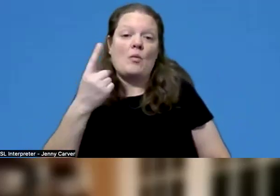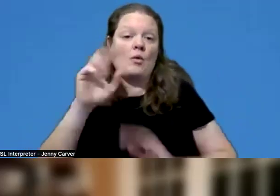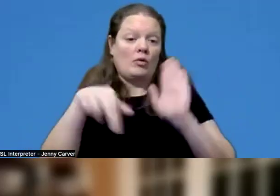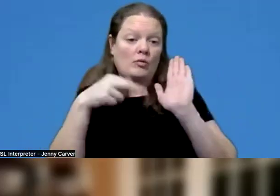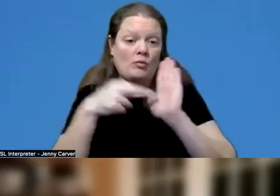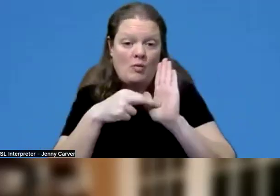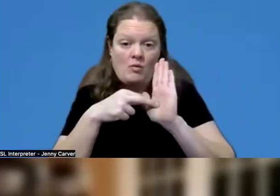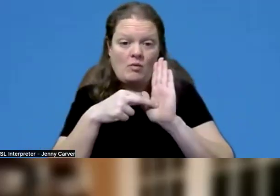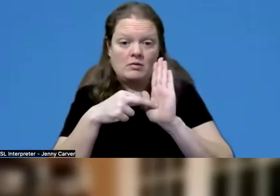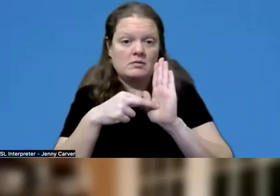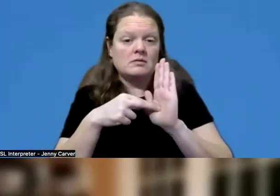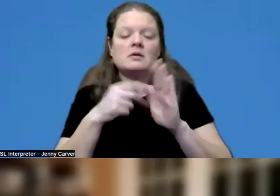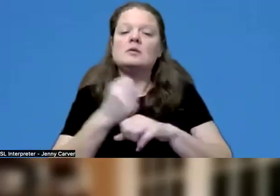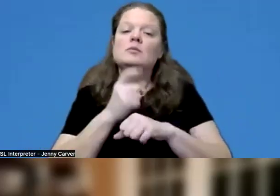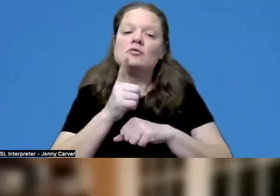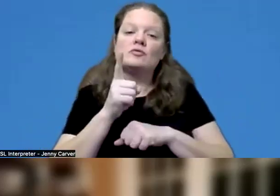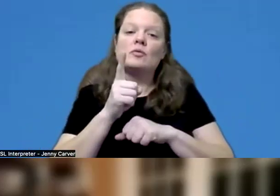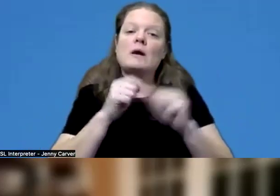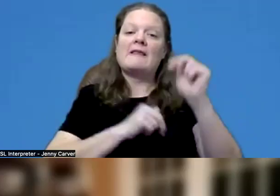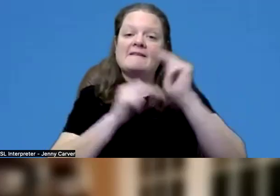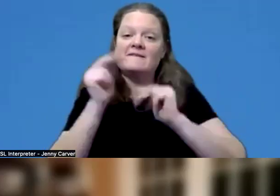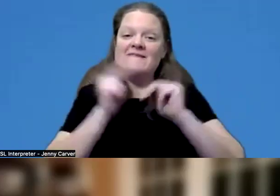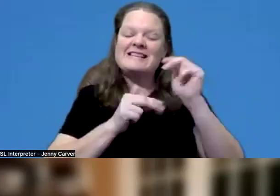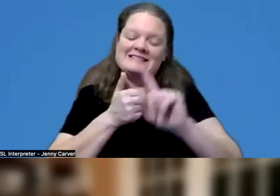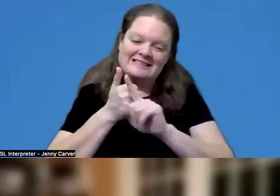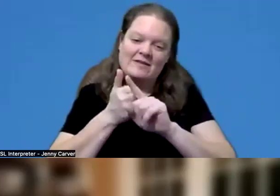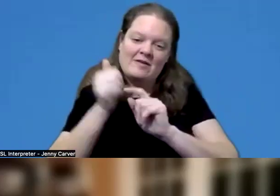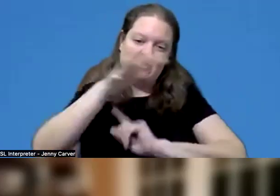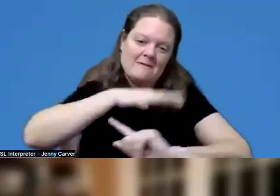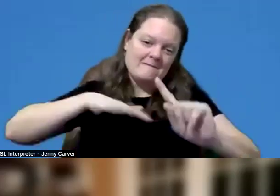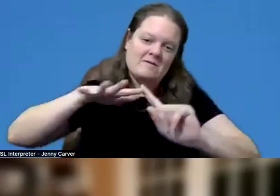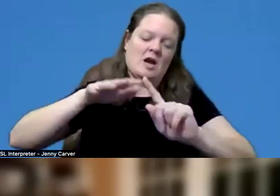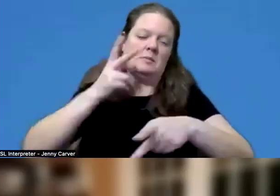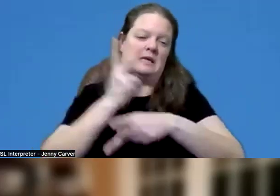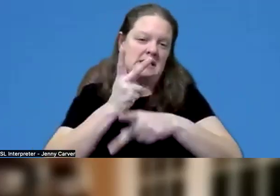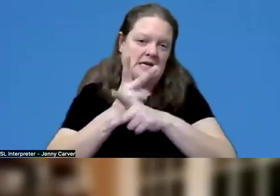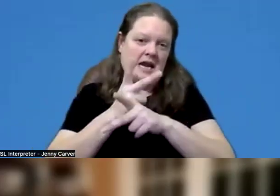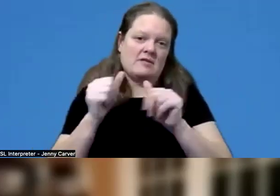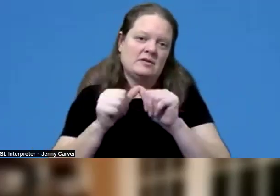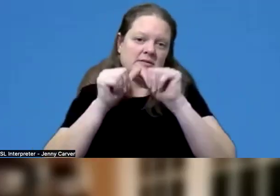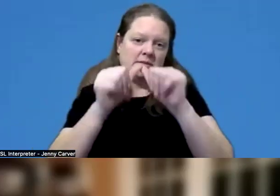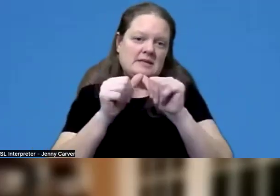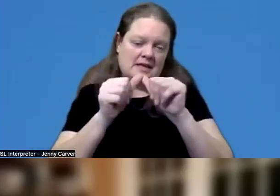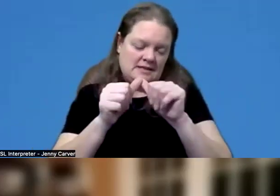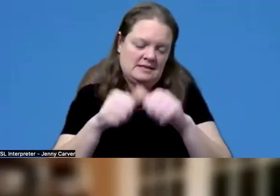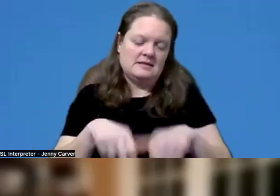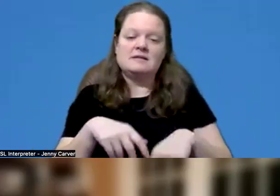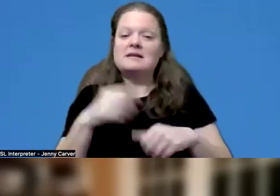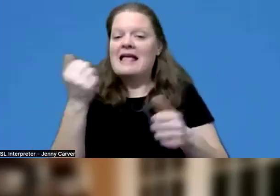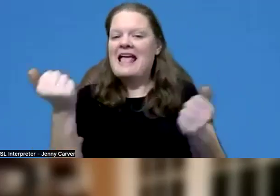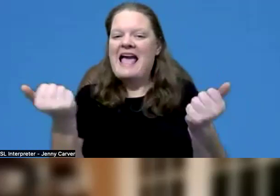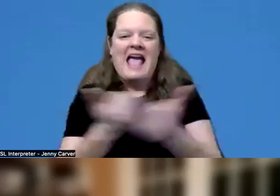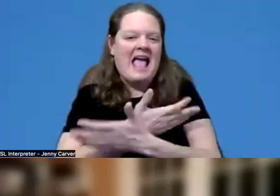roles is to make sure that the facility, that the environment of care is maintained. So